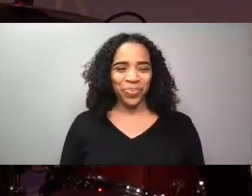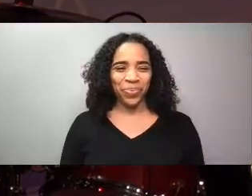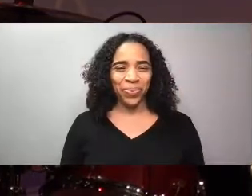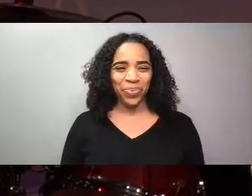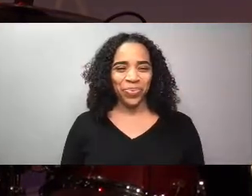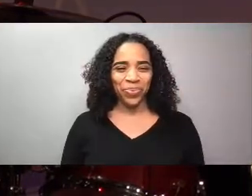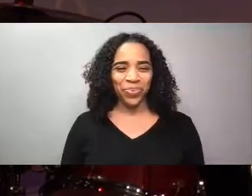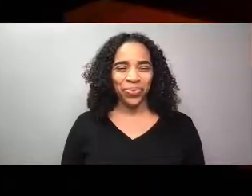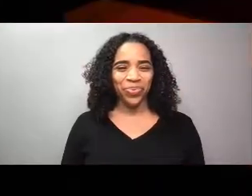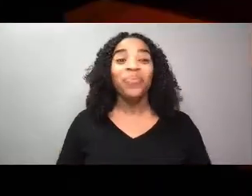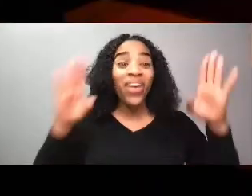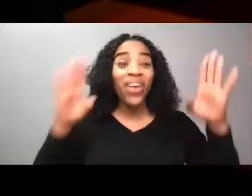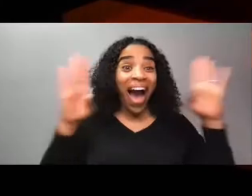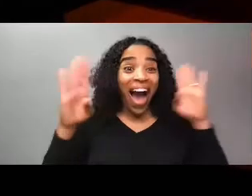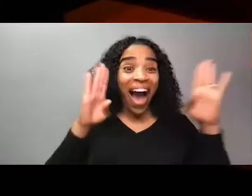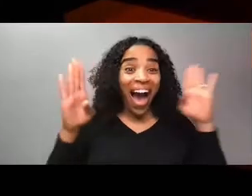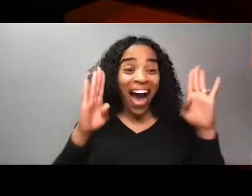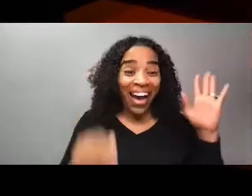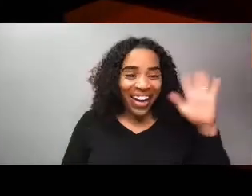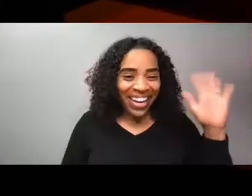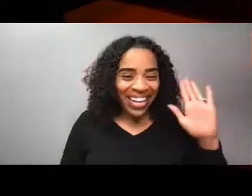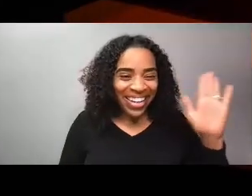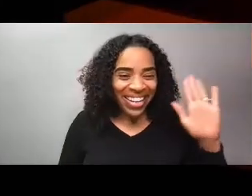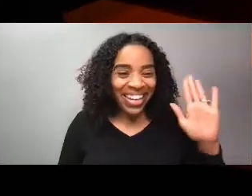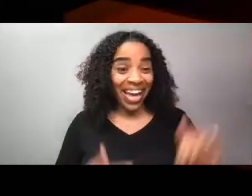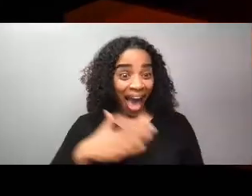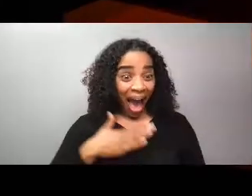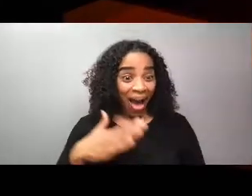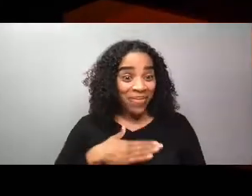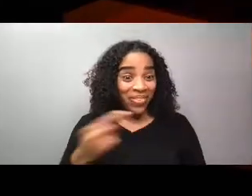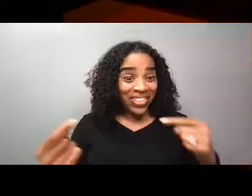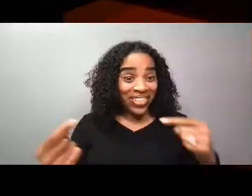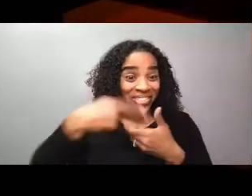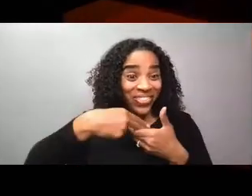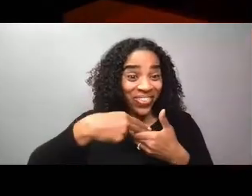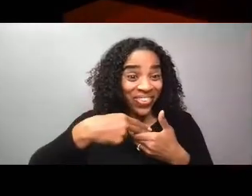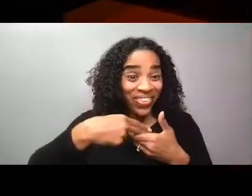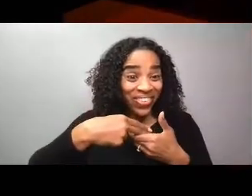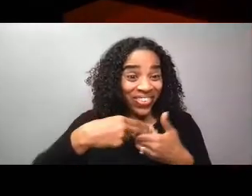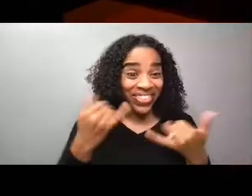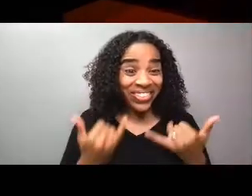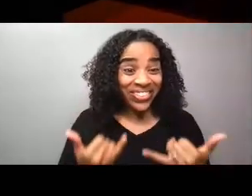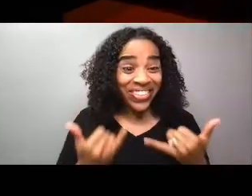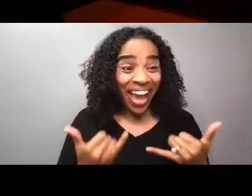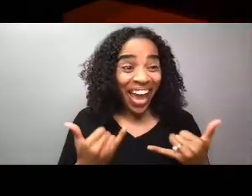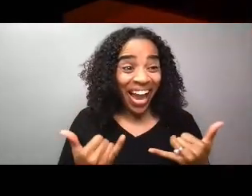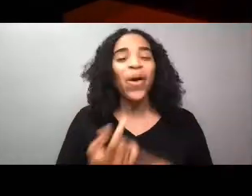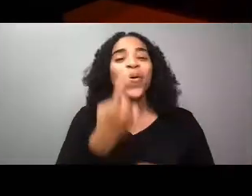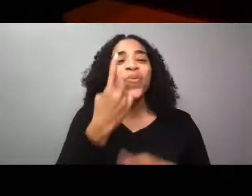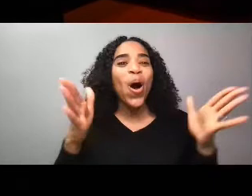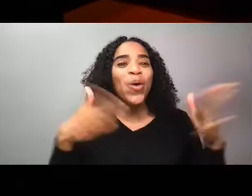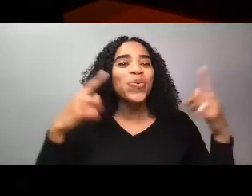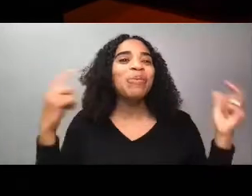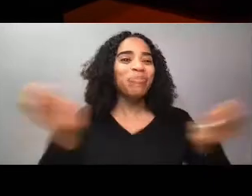Hey, y'all. Are you happy to be here? In one room together celebrating Maestra?